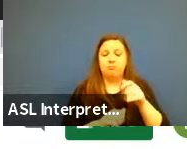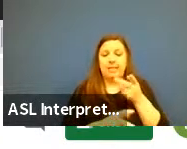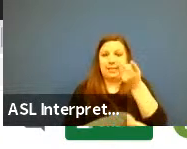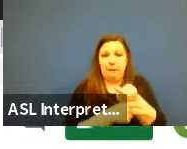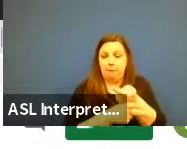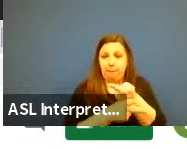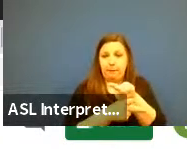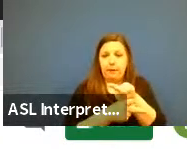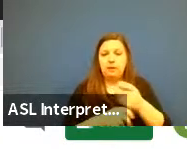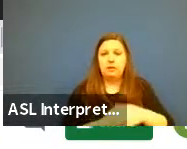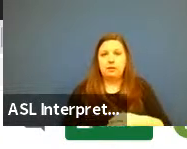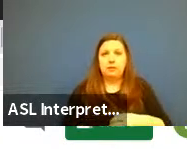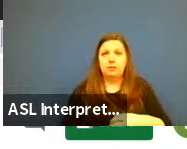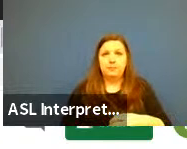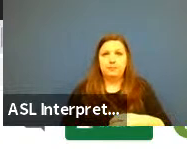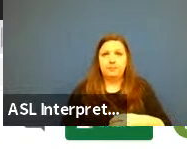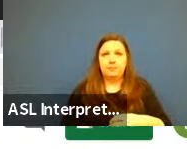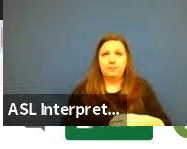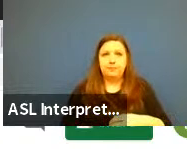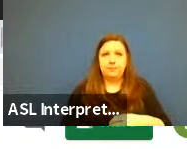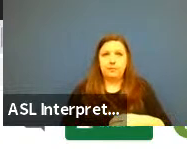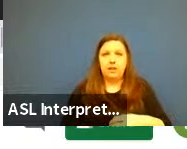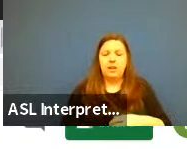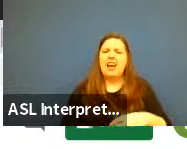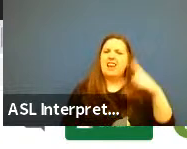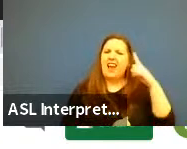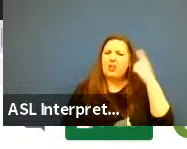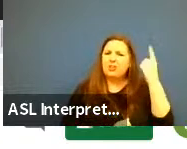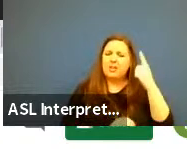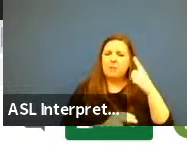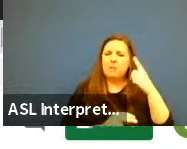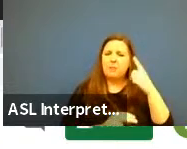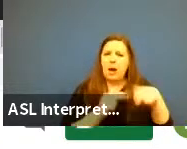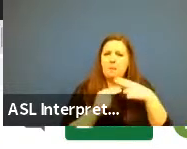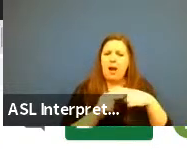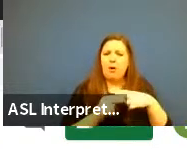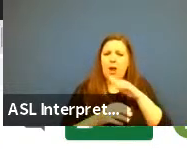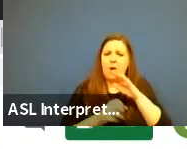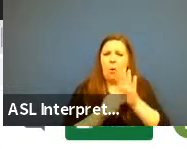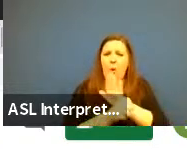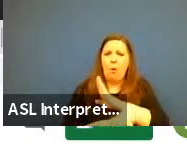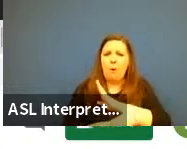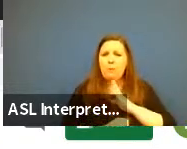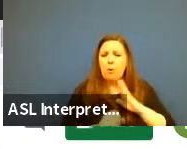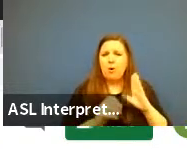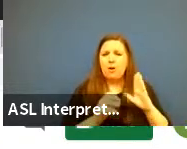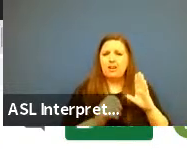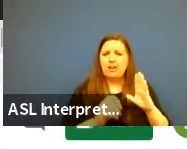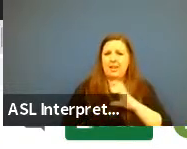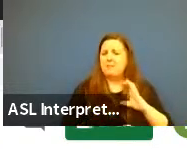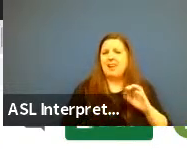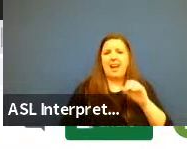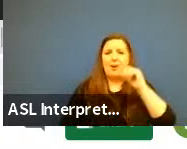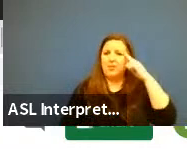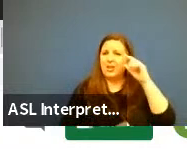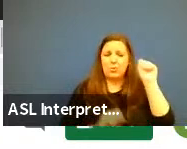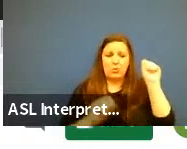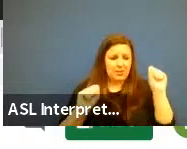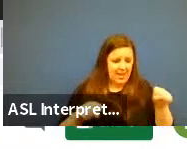And I heard something about a whole board committee. Well, I don't think you can do that because see, you have